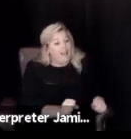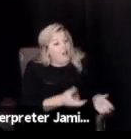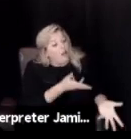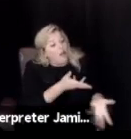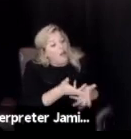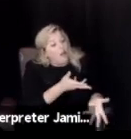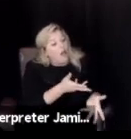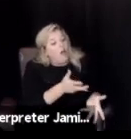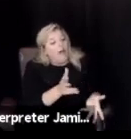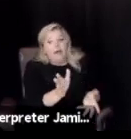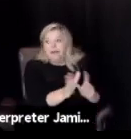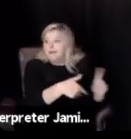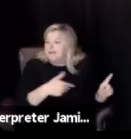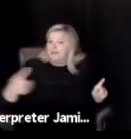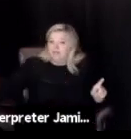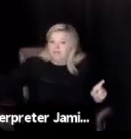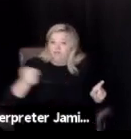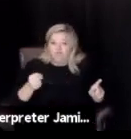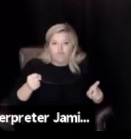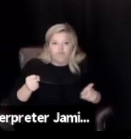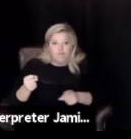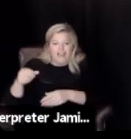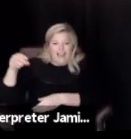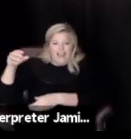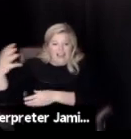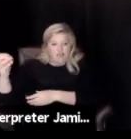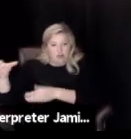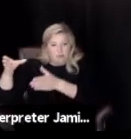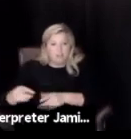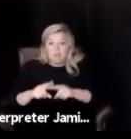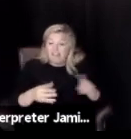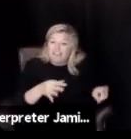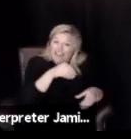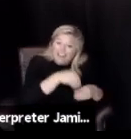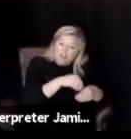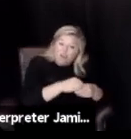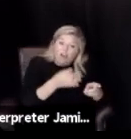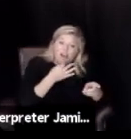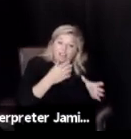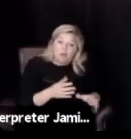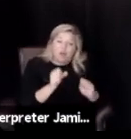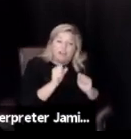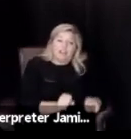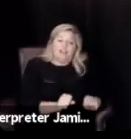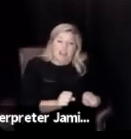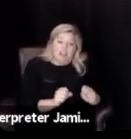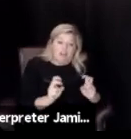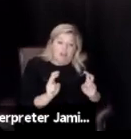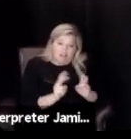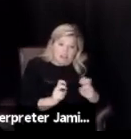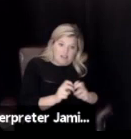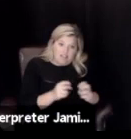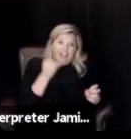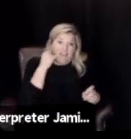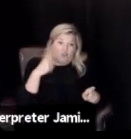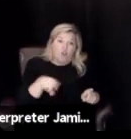but they are the expert in assessing and measuring whether or not you're capable of doing the work. Hopefully